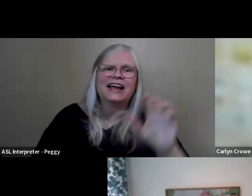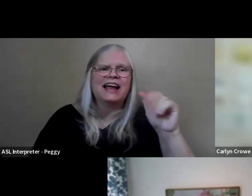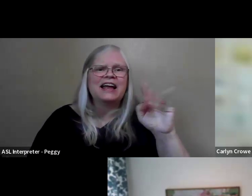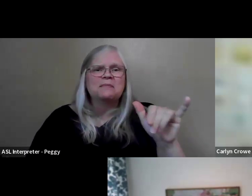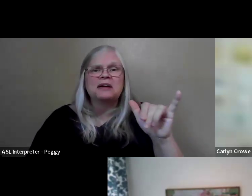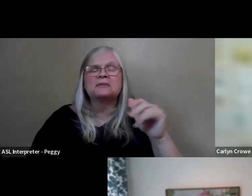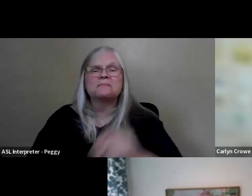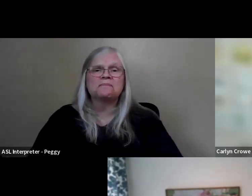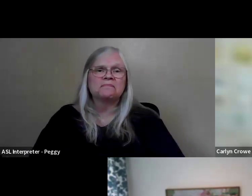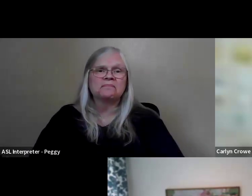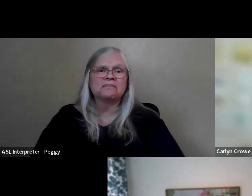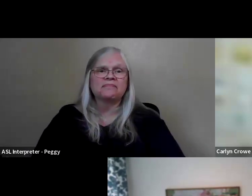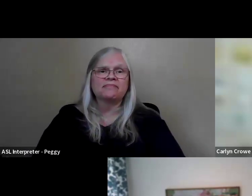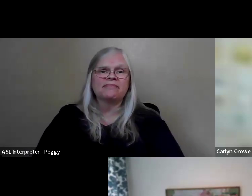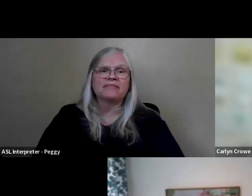Actually,